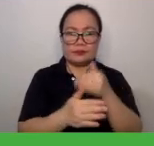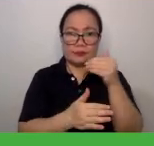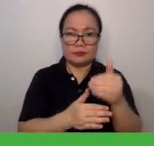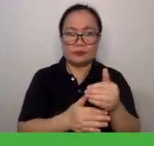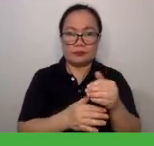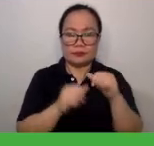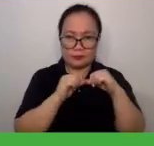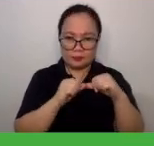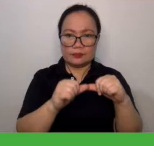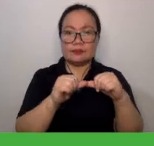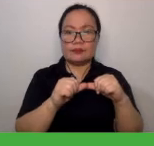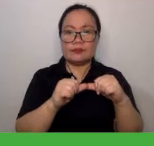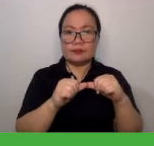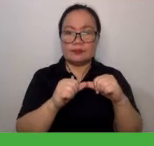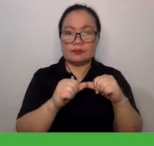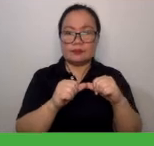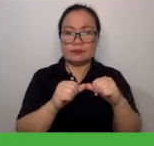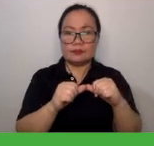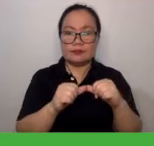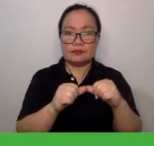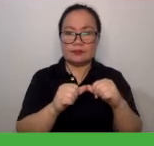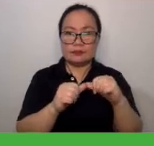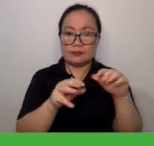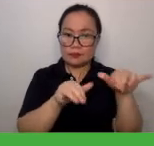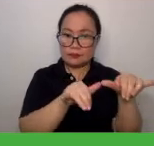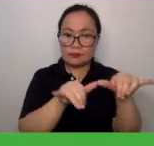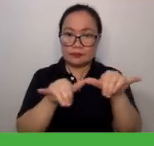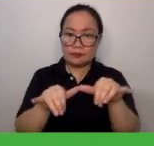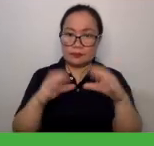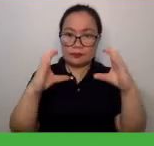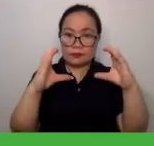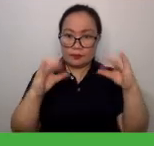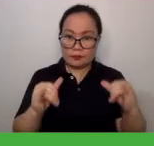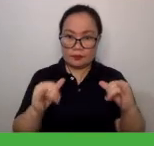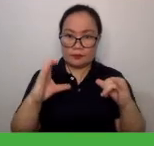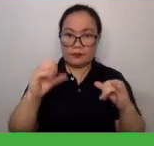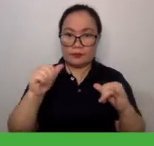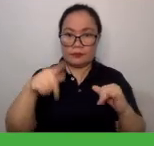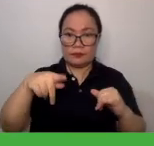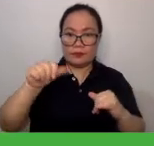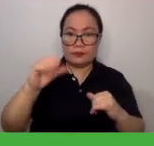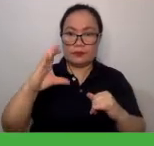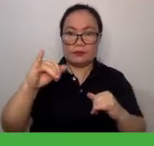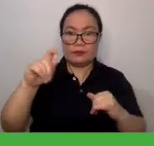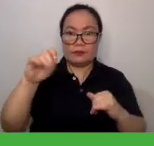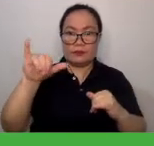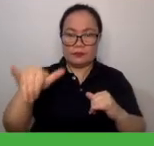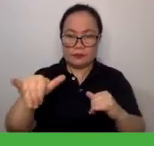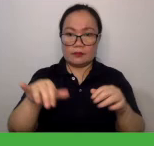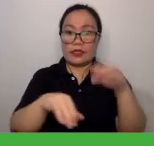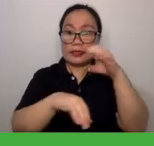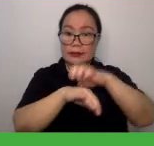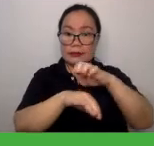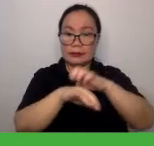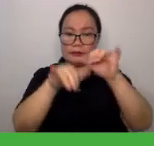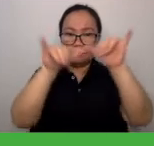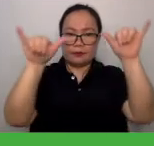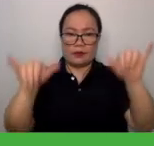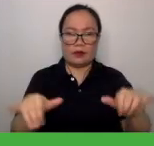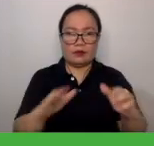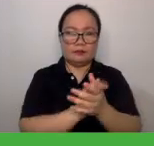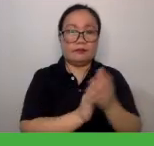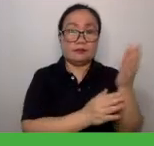Next, let's proceed to the weight measures of capacity in the English system. So, ito naman po